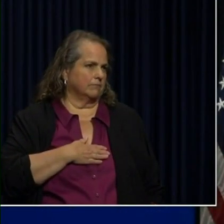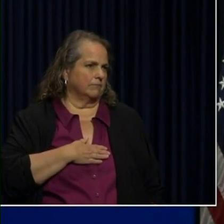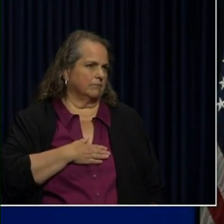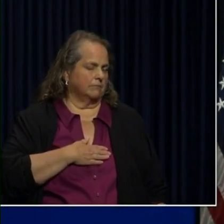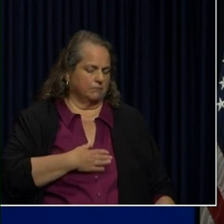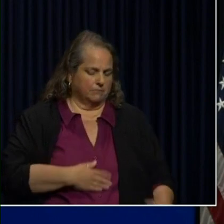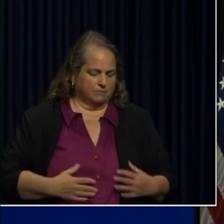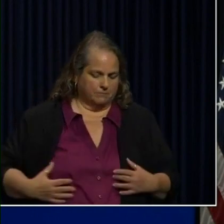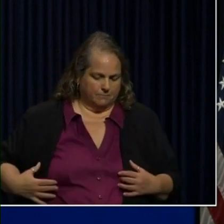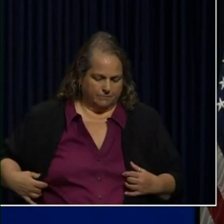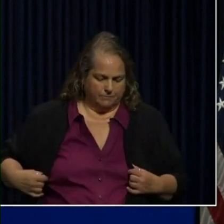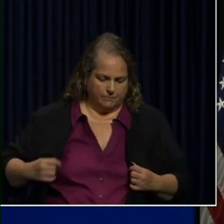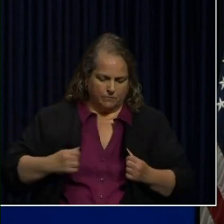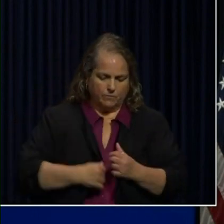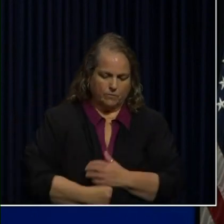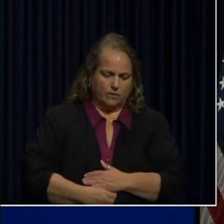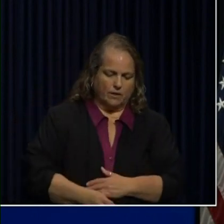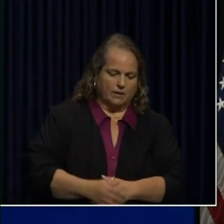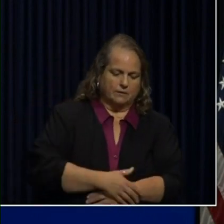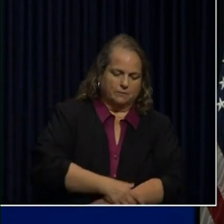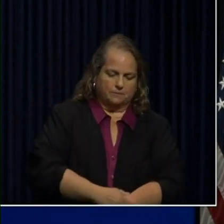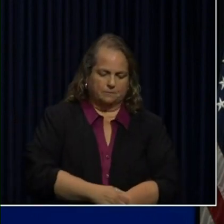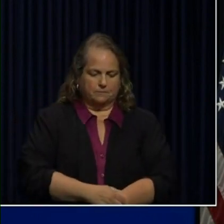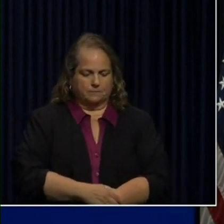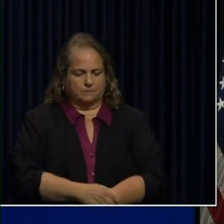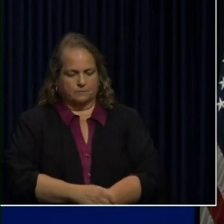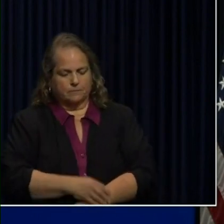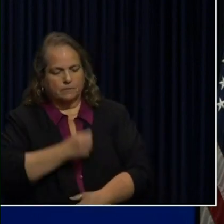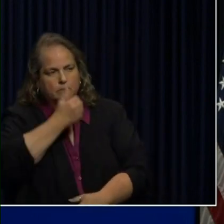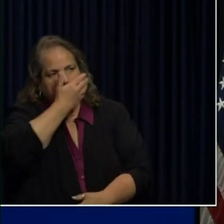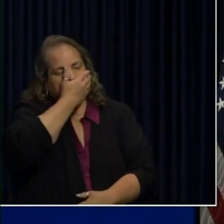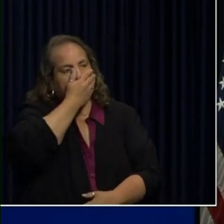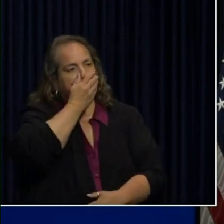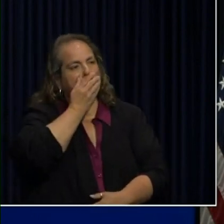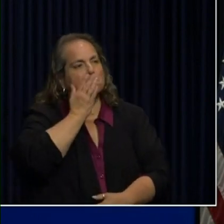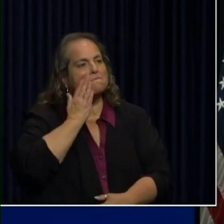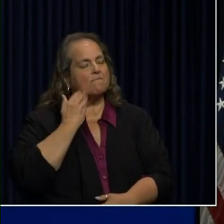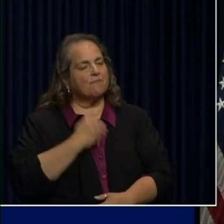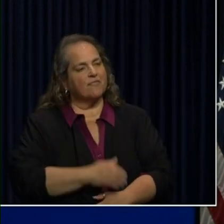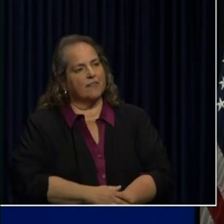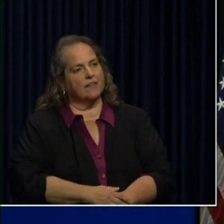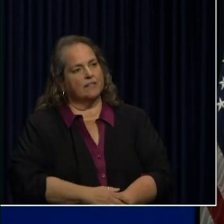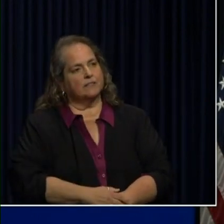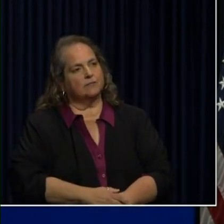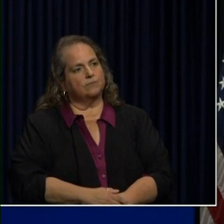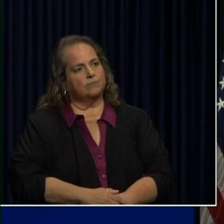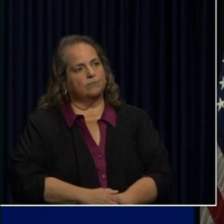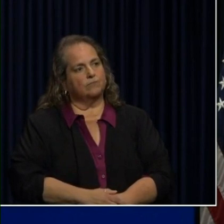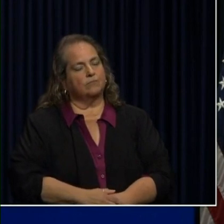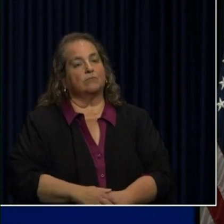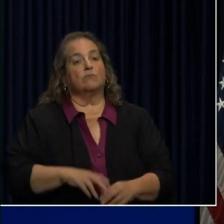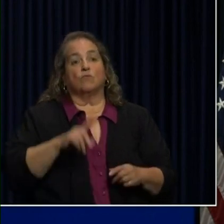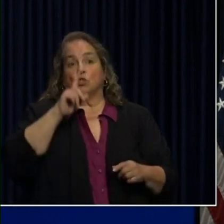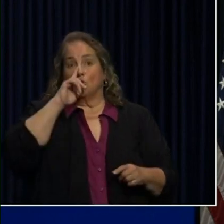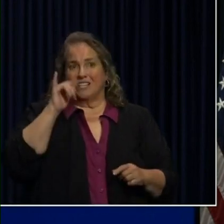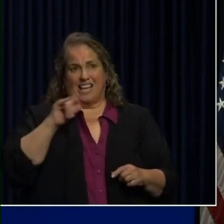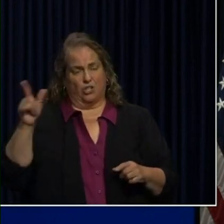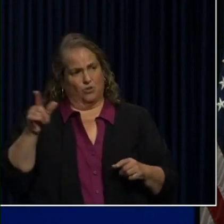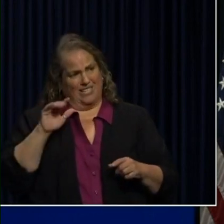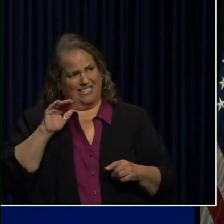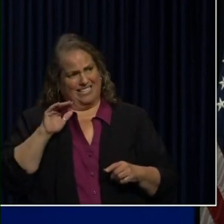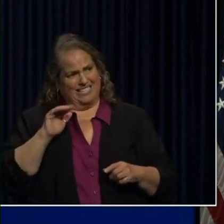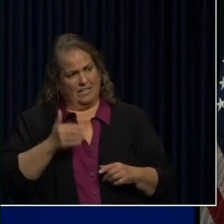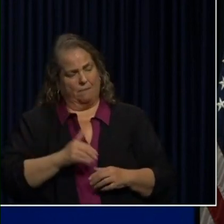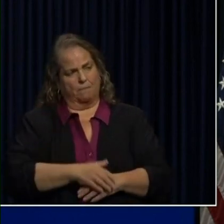So it sounds like in terms of the phased reopening that, at least for right now, you're really relying a lot on the White House plan as kind